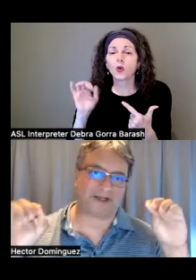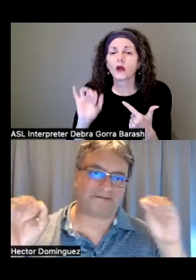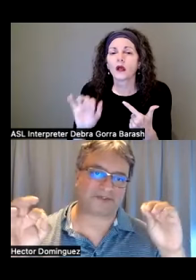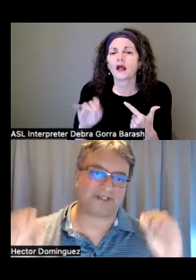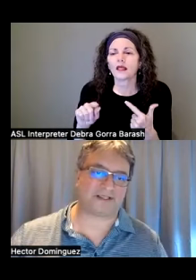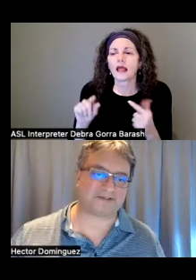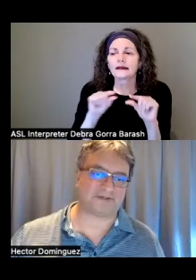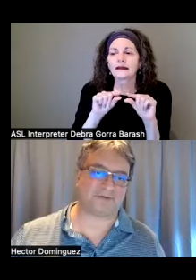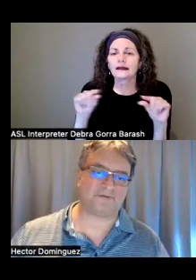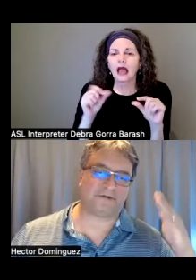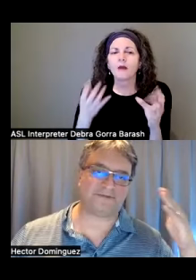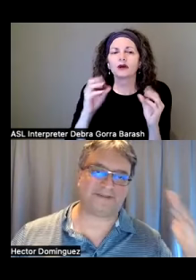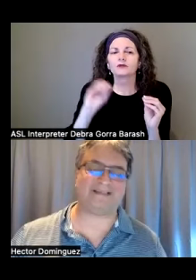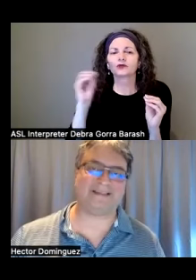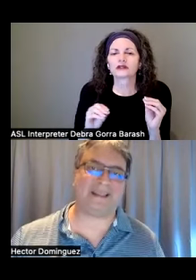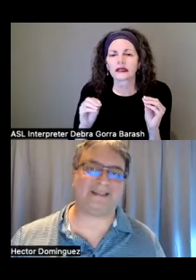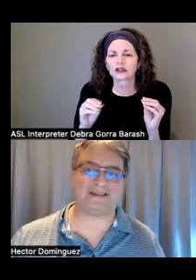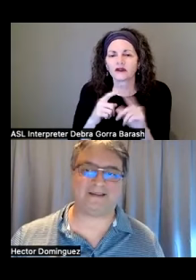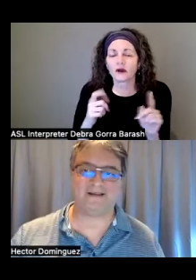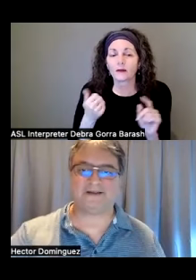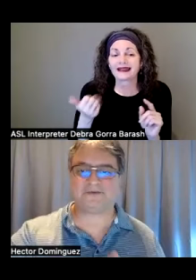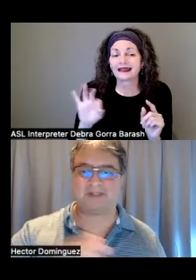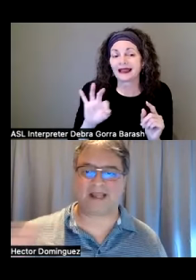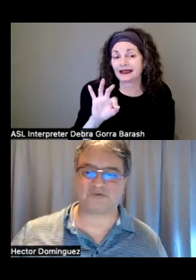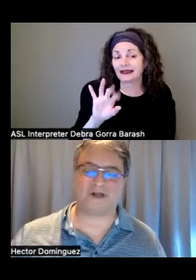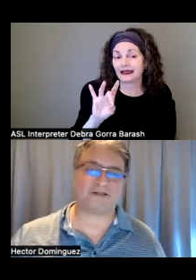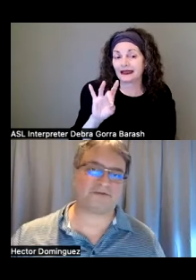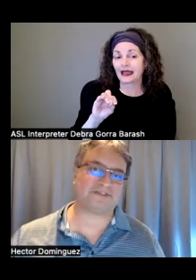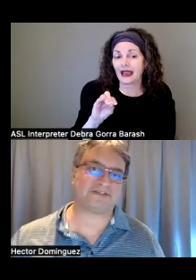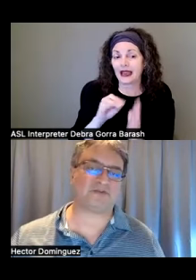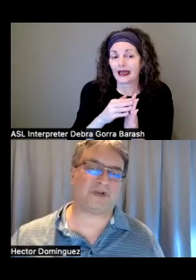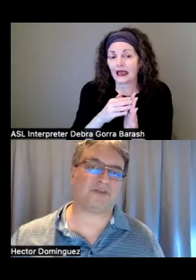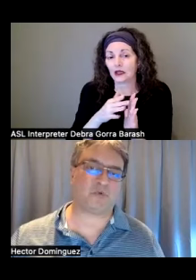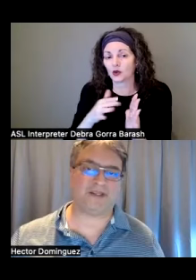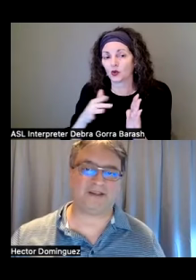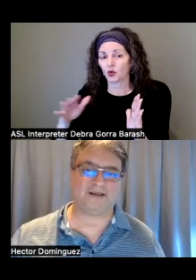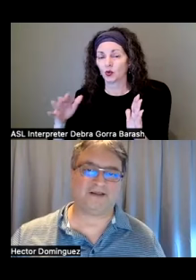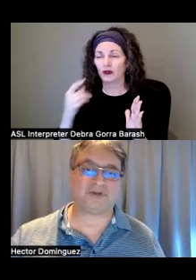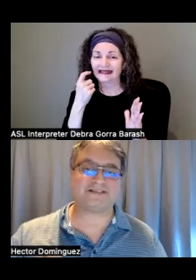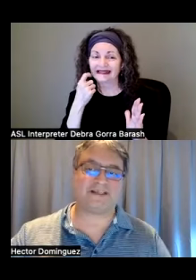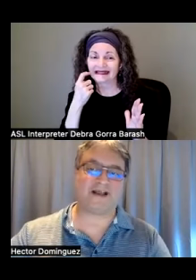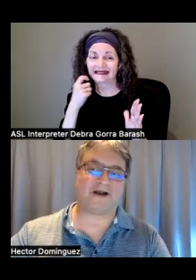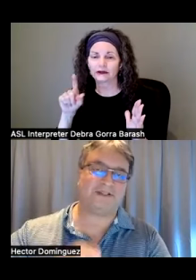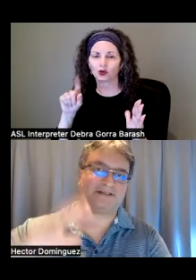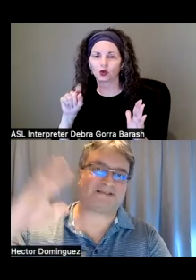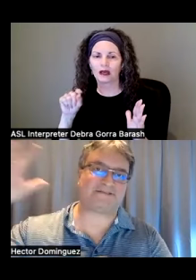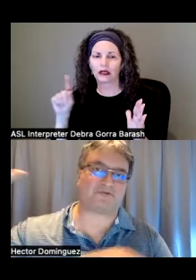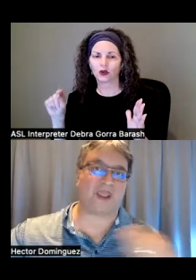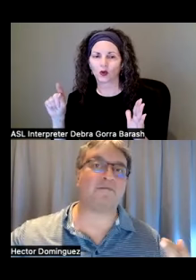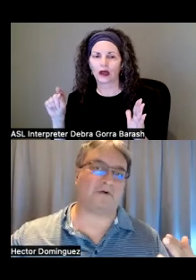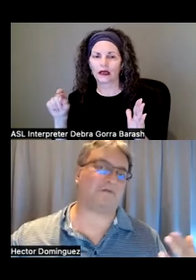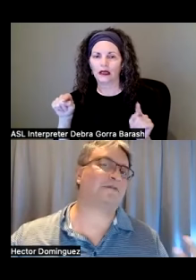that we have, the percentage. So from 1980 to the last one, which is in 2020, you can see how